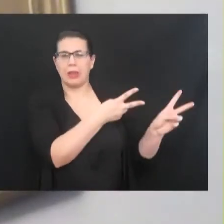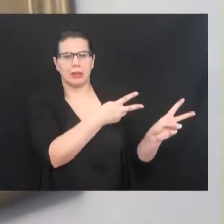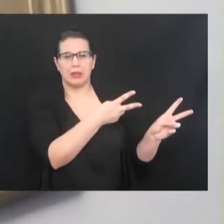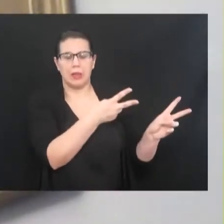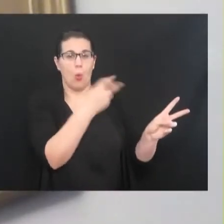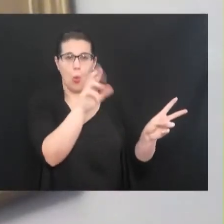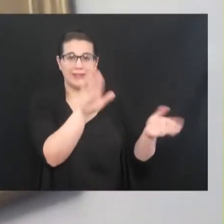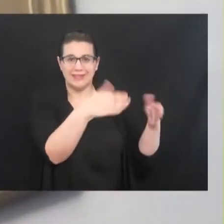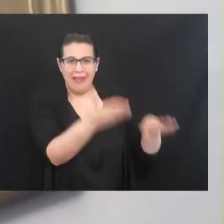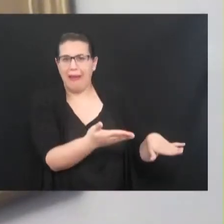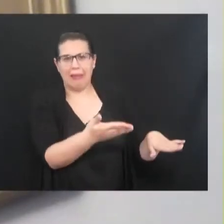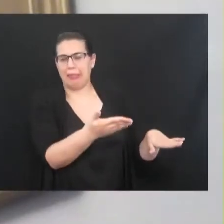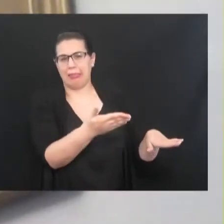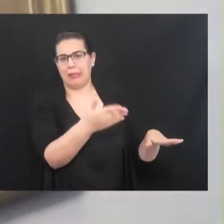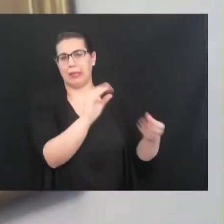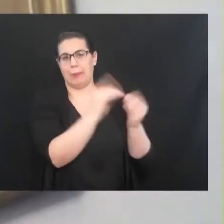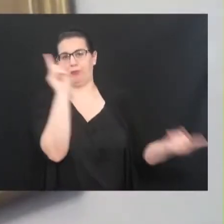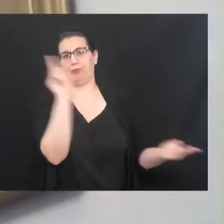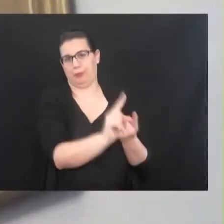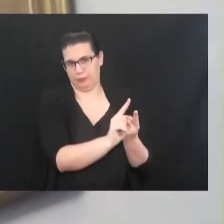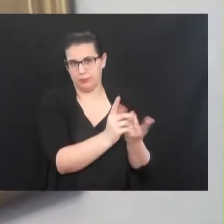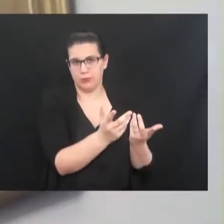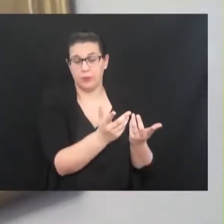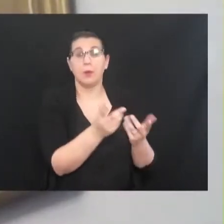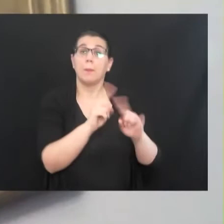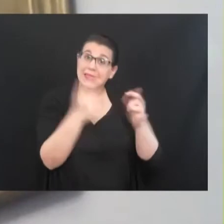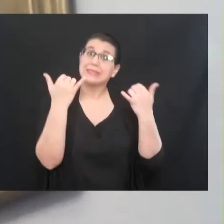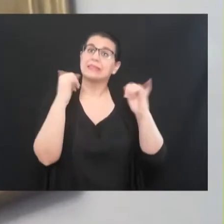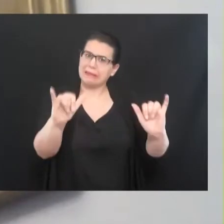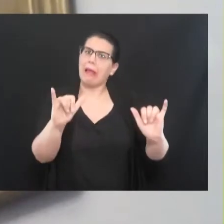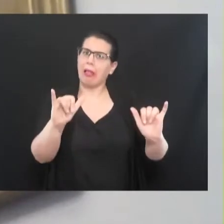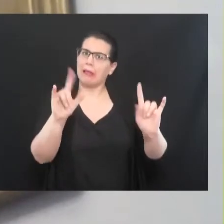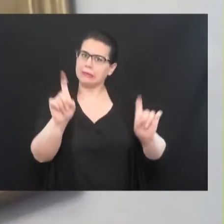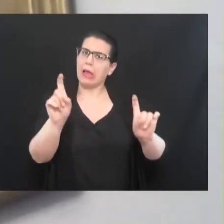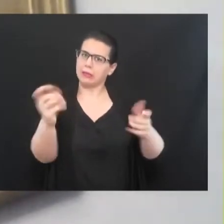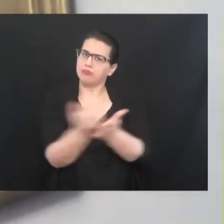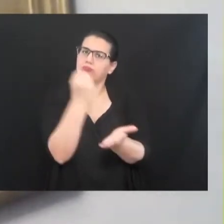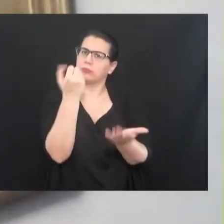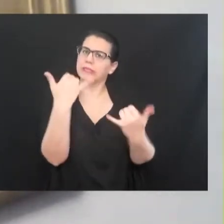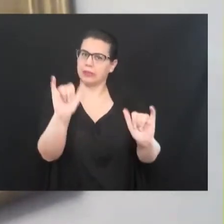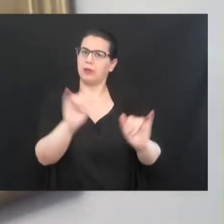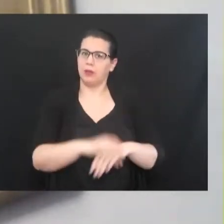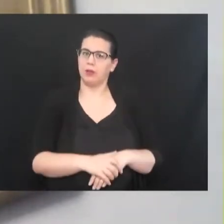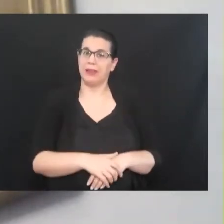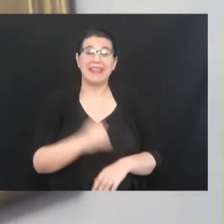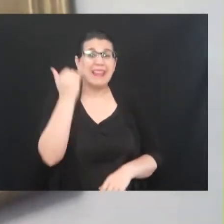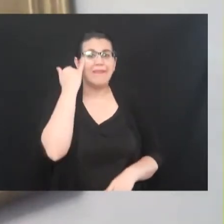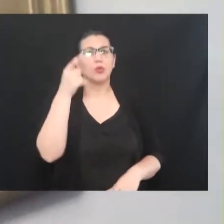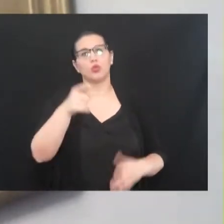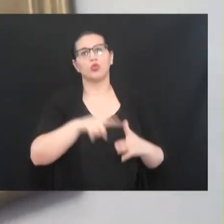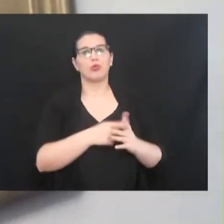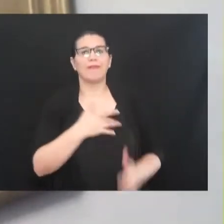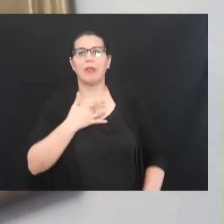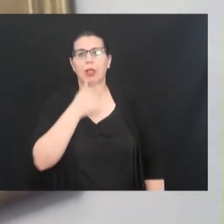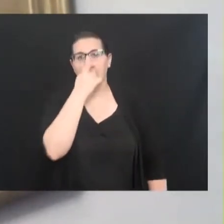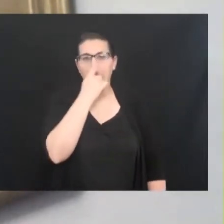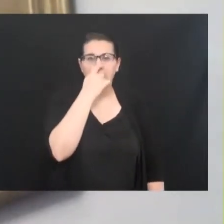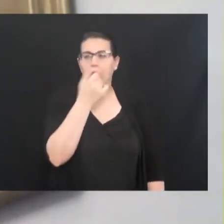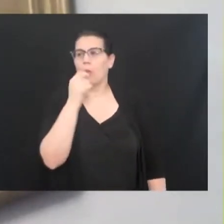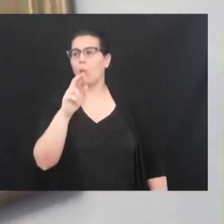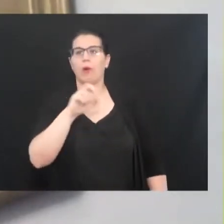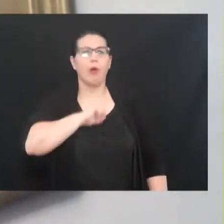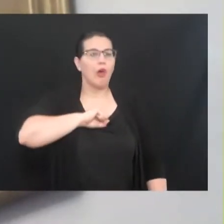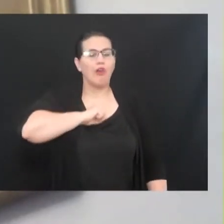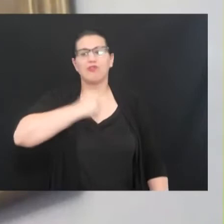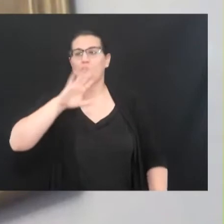go along with what you're asking, definitely you do want to get tested for COVID-19 if you have the sniffles or any risk factors.